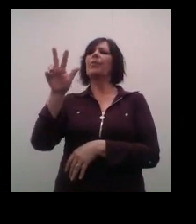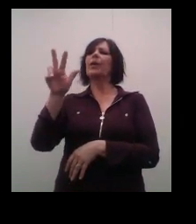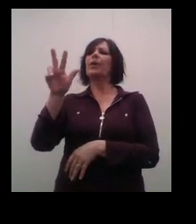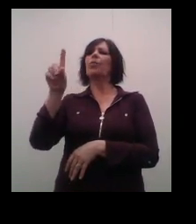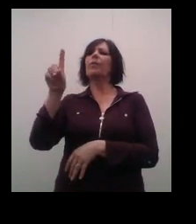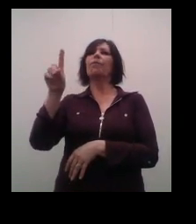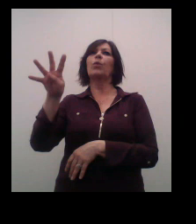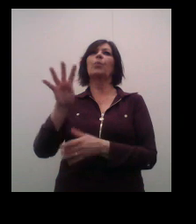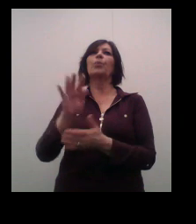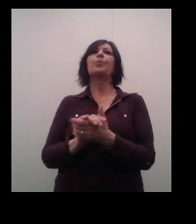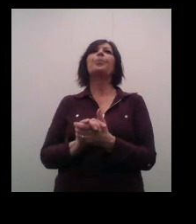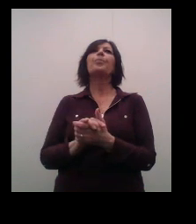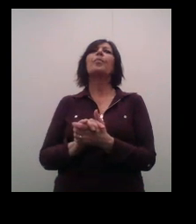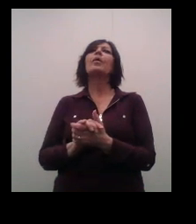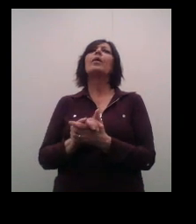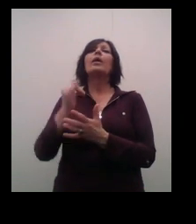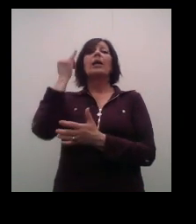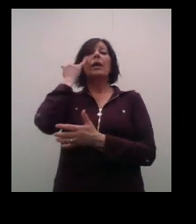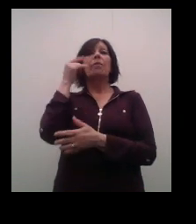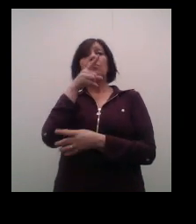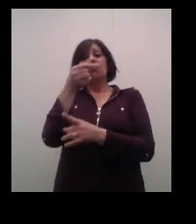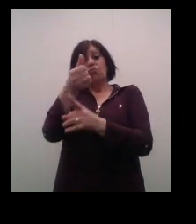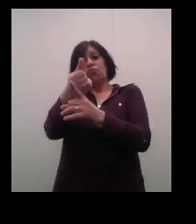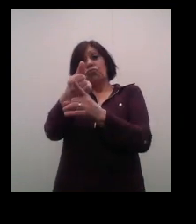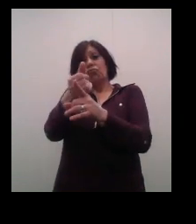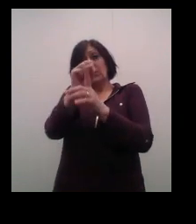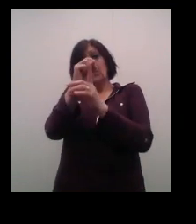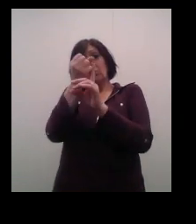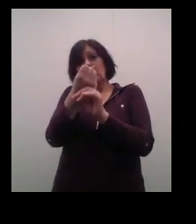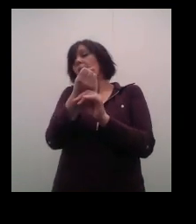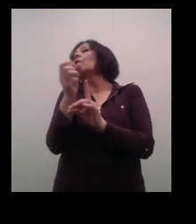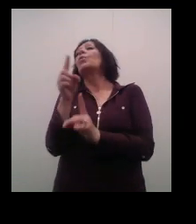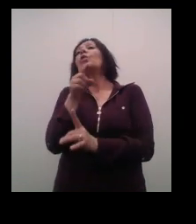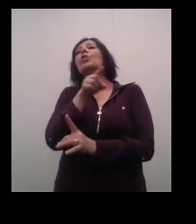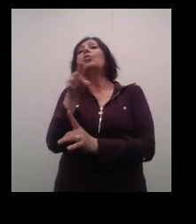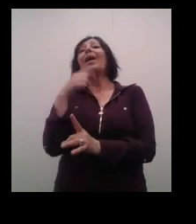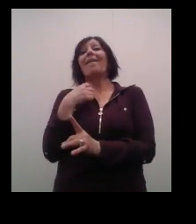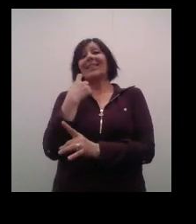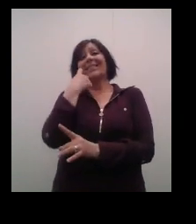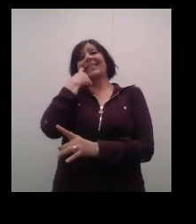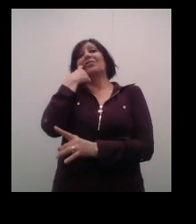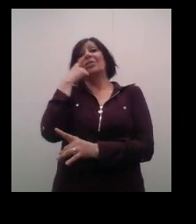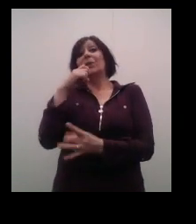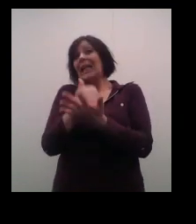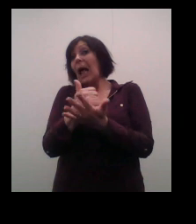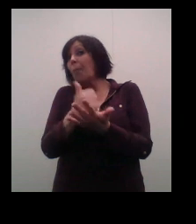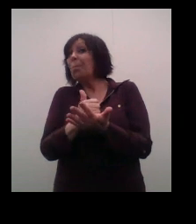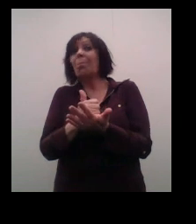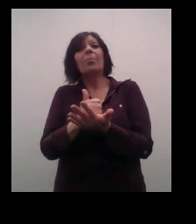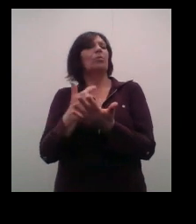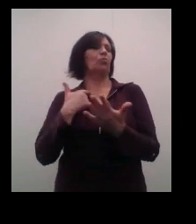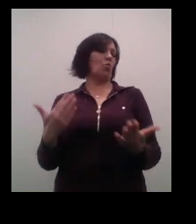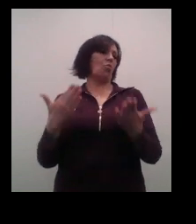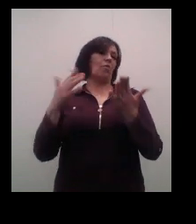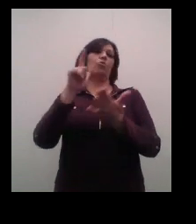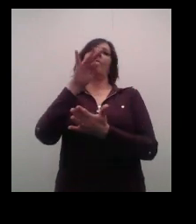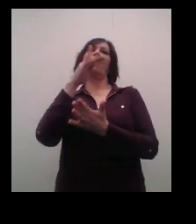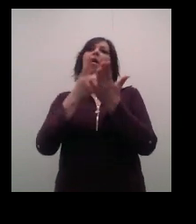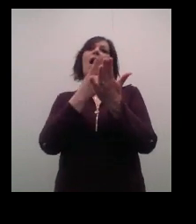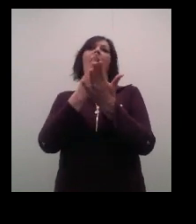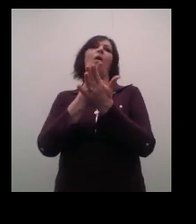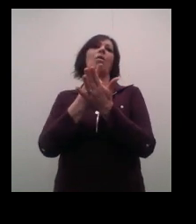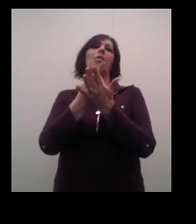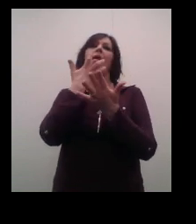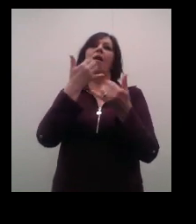1-844-863-9314. And if you are in a situation where you have an addiction and you need help, we offer a 24-hour hotline for